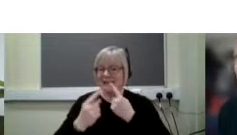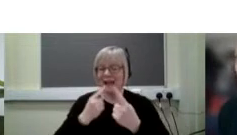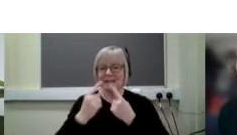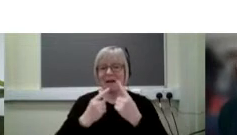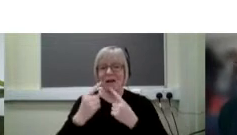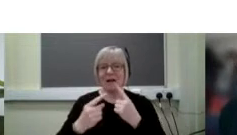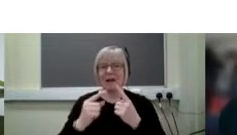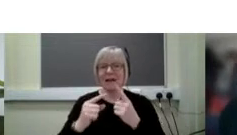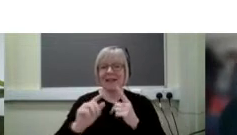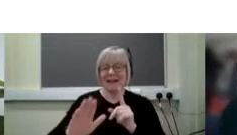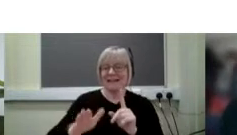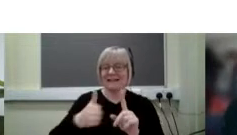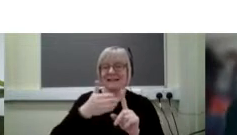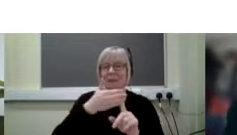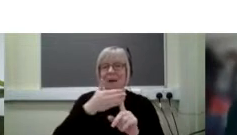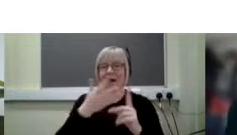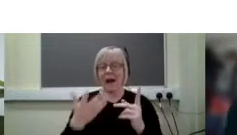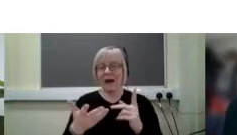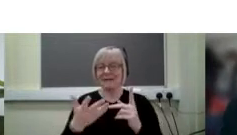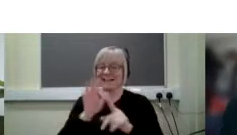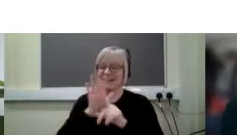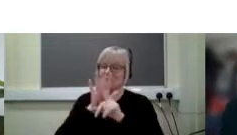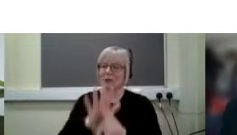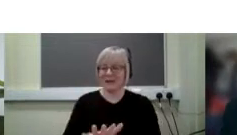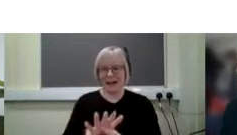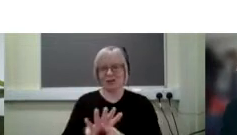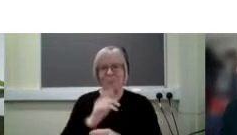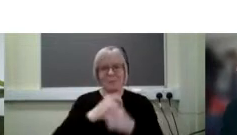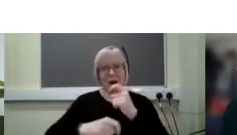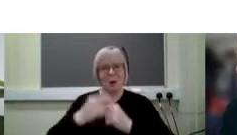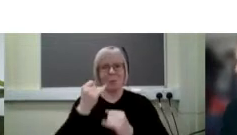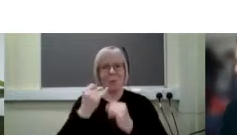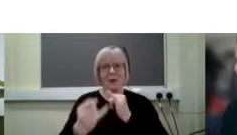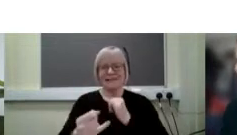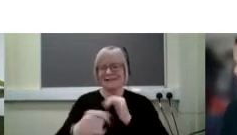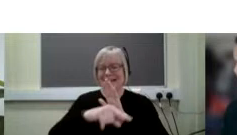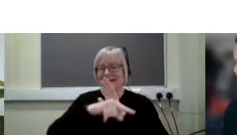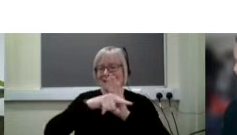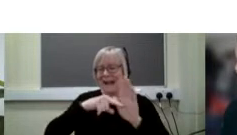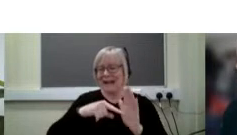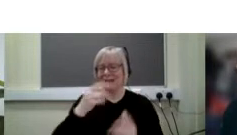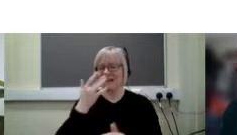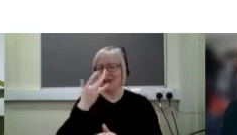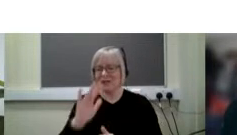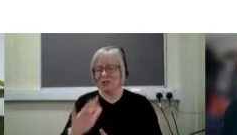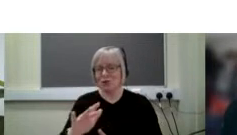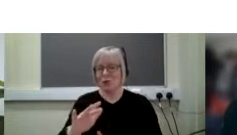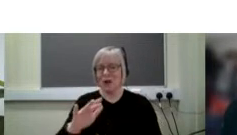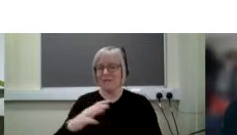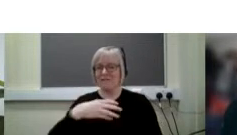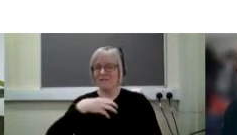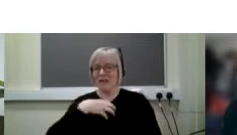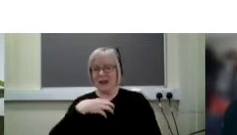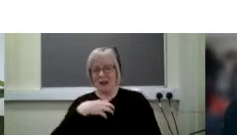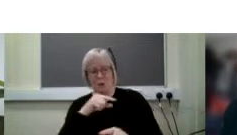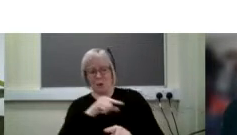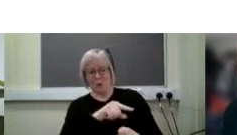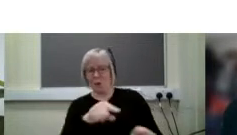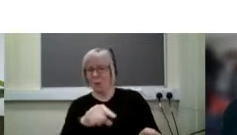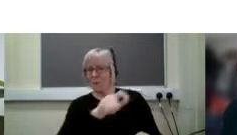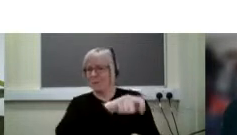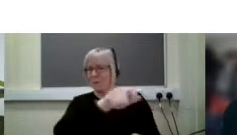discrimination was exacerbated. So negative attitudes, and in some cases fear of people with